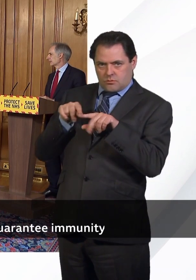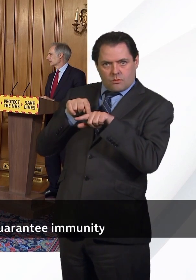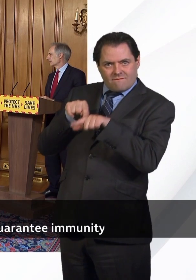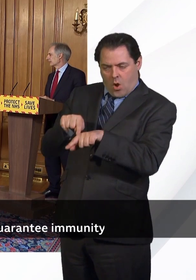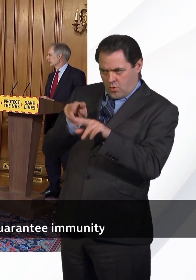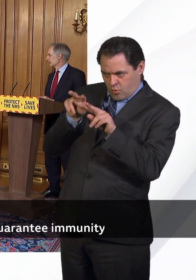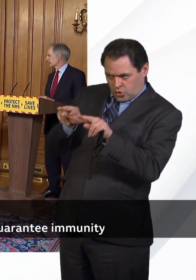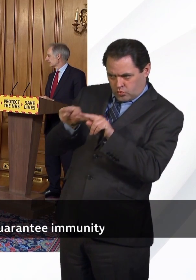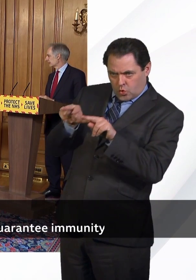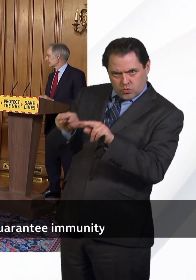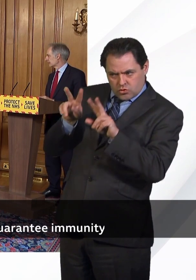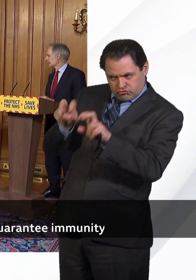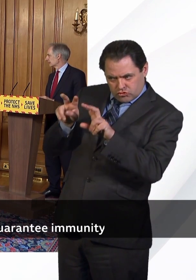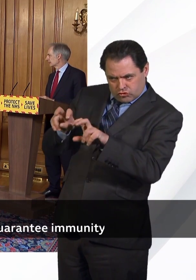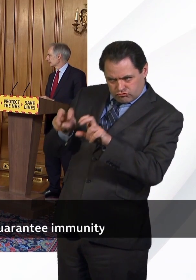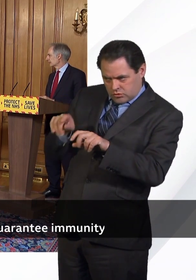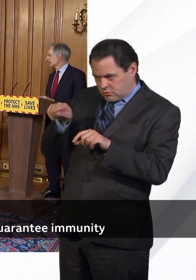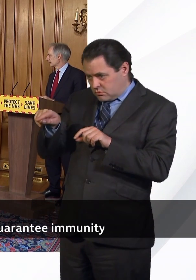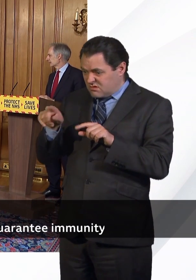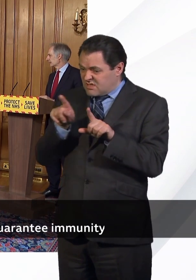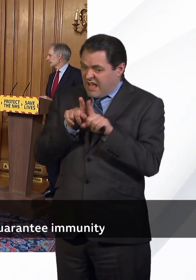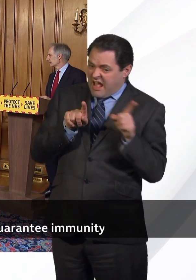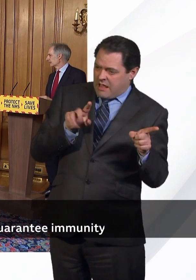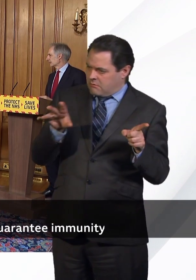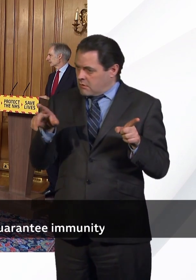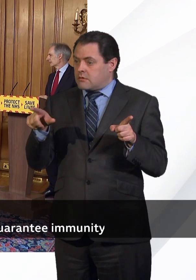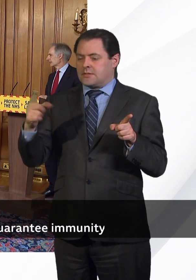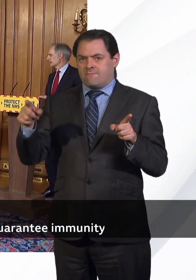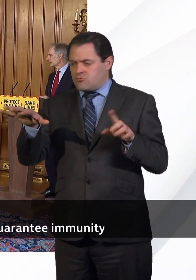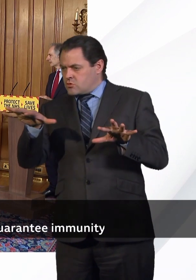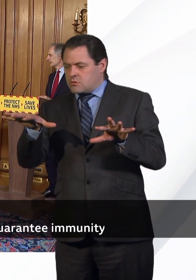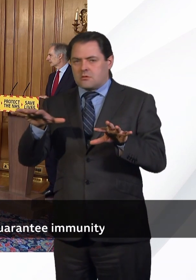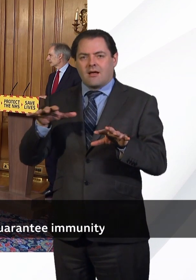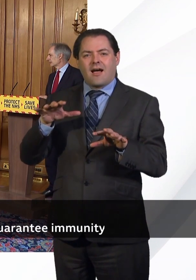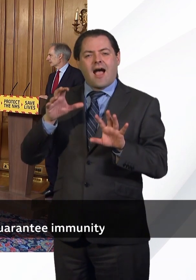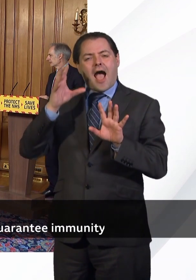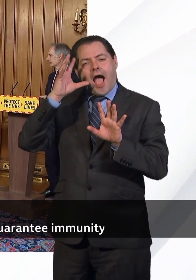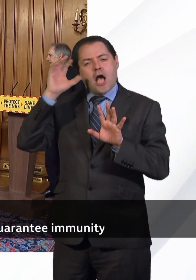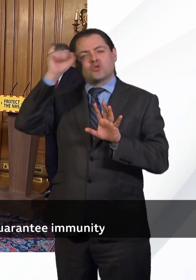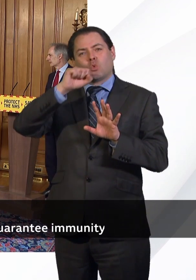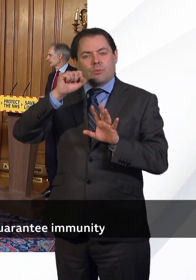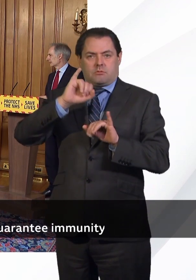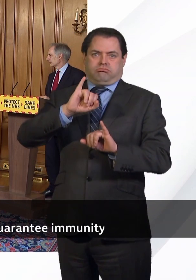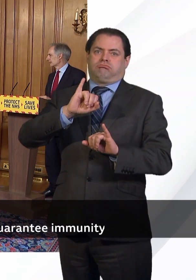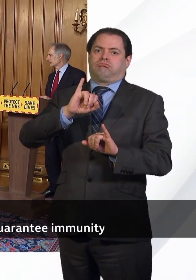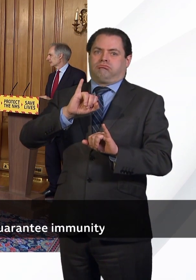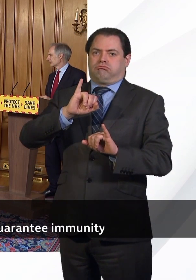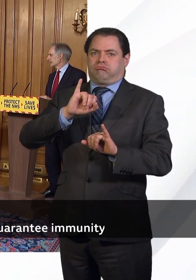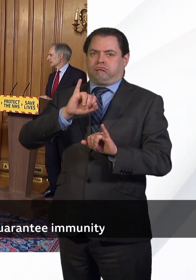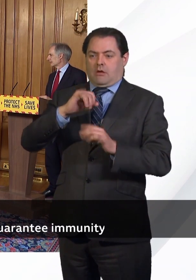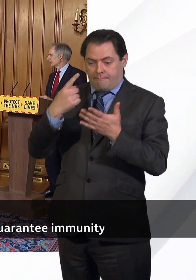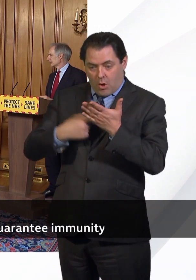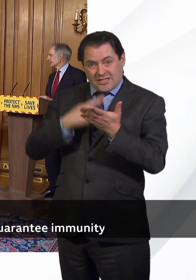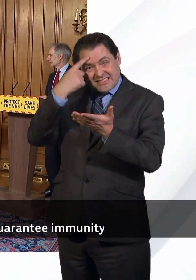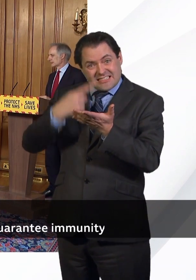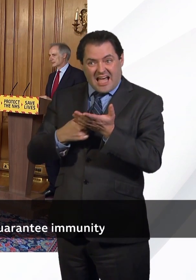of assuming this coronavirus behaves like other coronaviruses before saying and taking a policy decision that